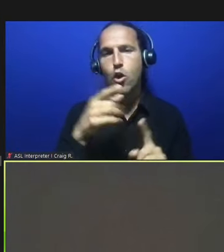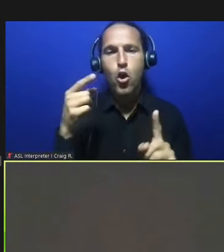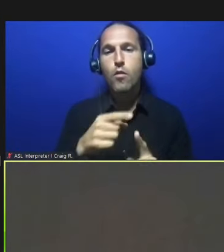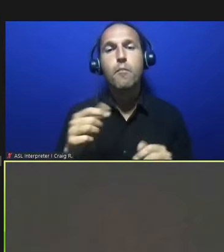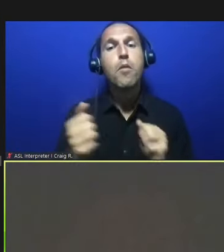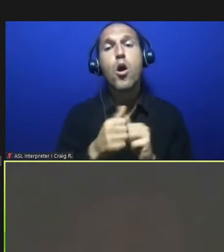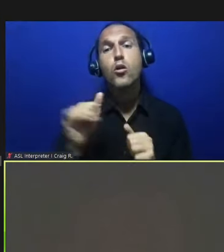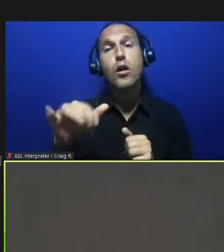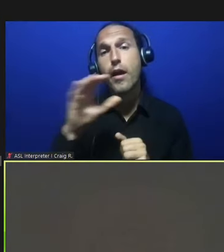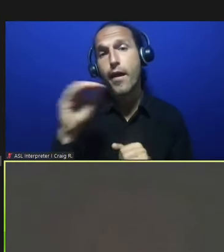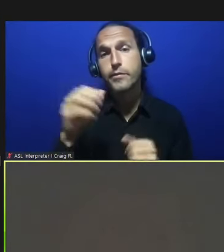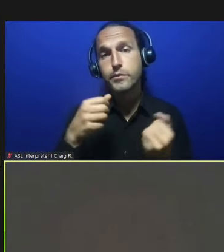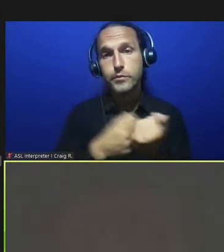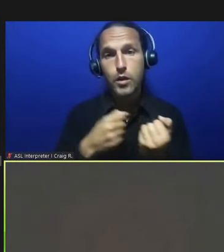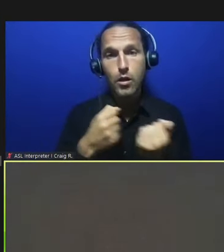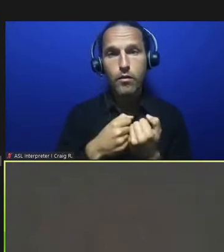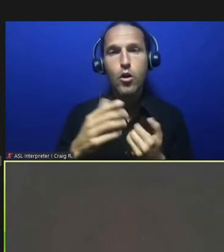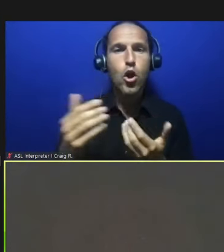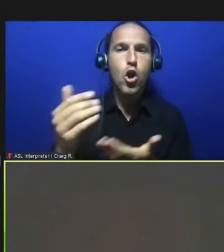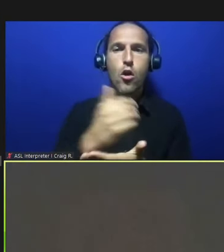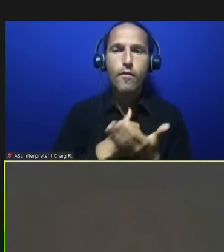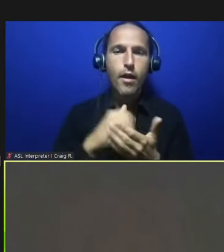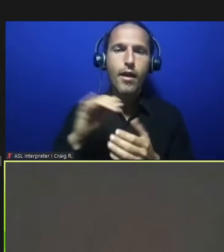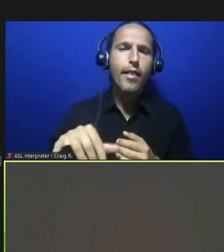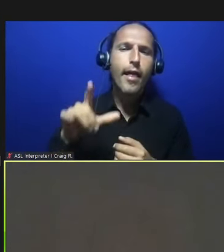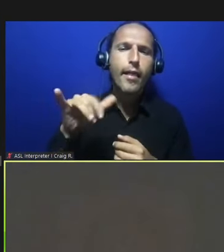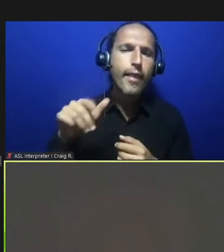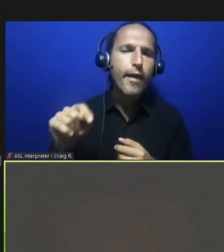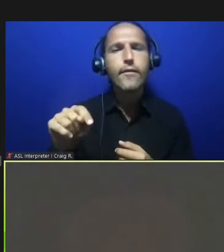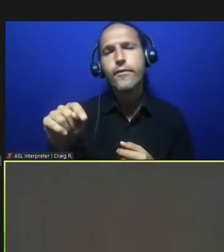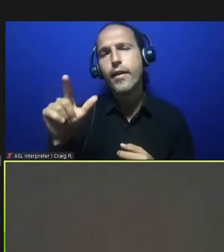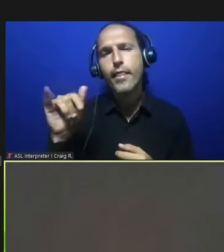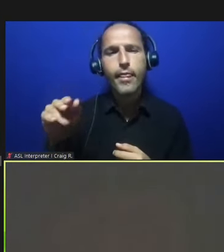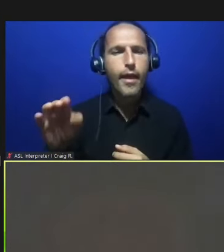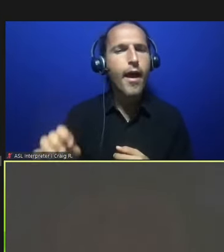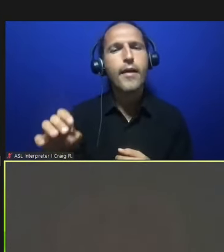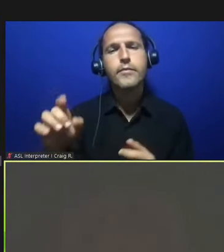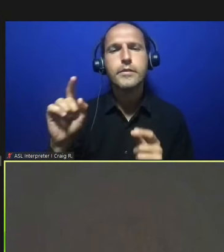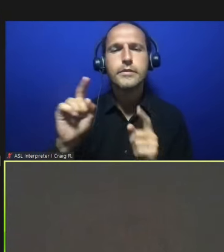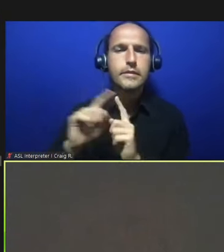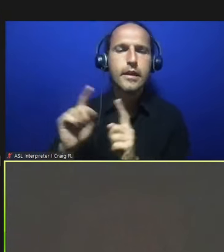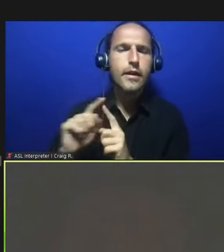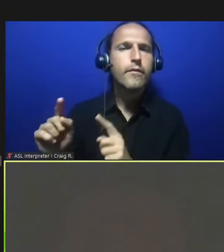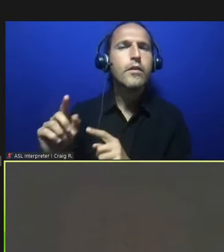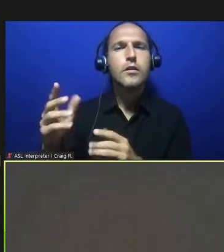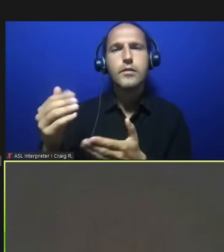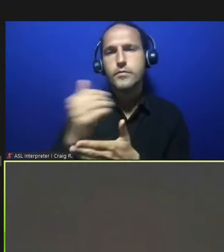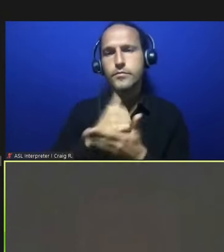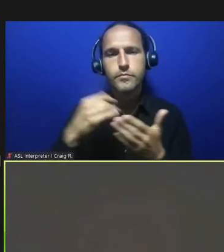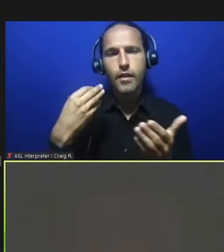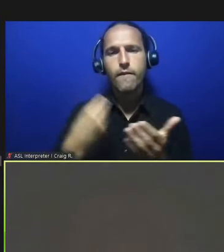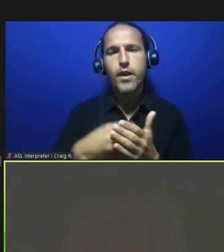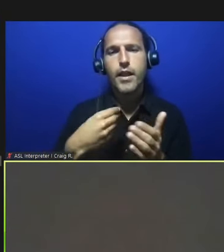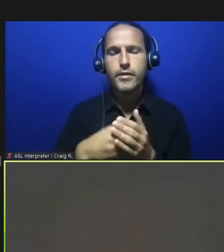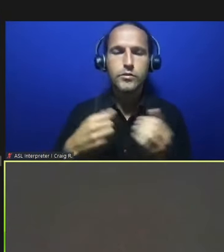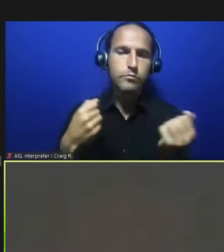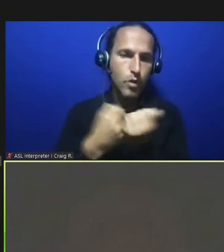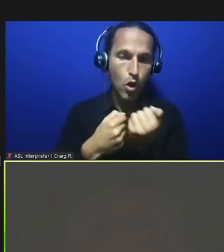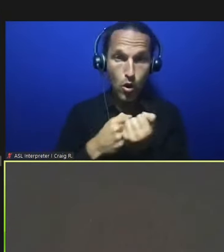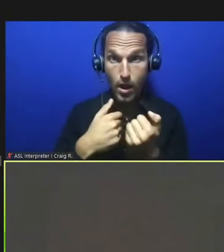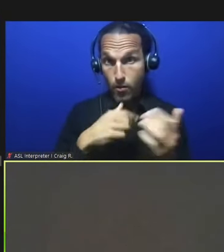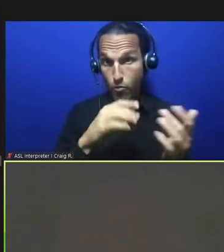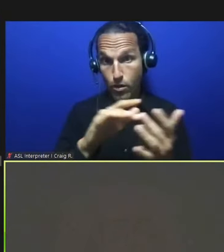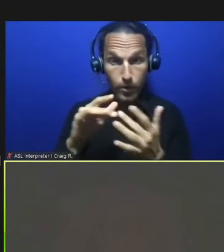most companies in support stand to make revenue, the Lyft, Lime, ride shares, and the advocacy groups that receive financial support. So as I reached